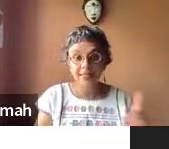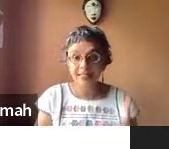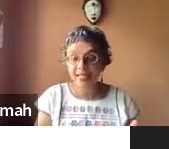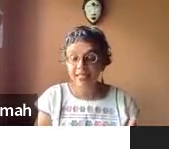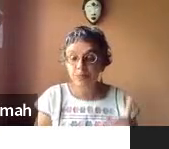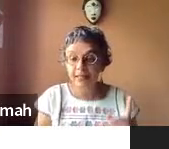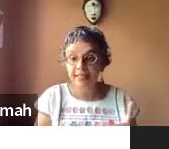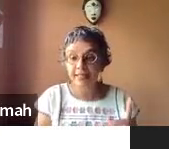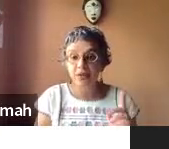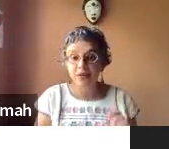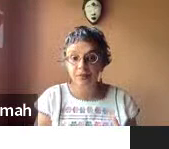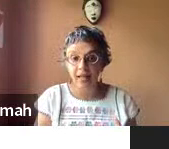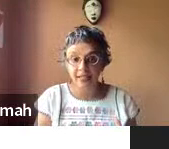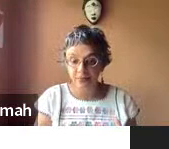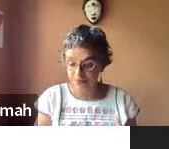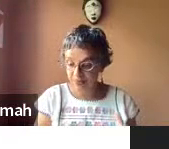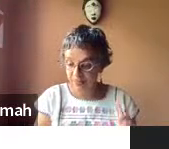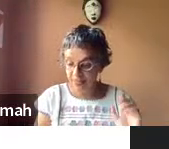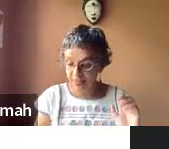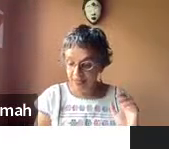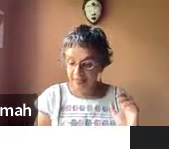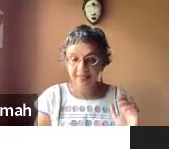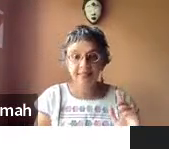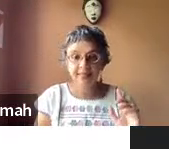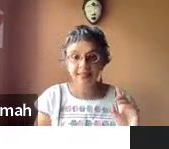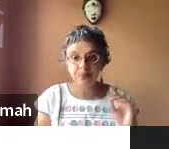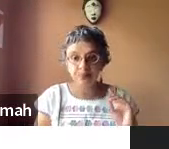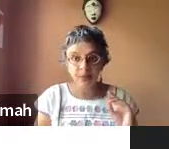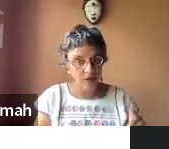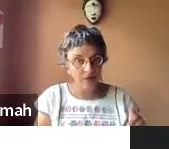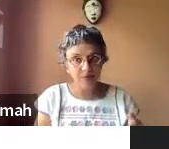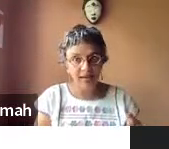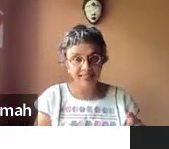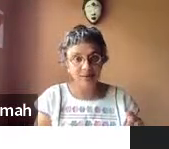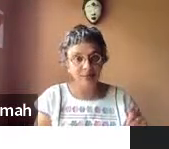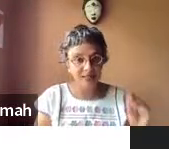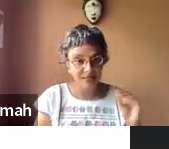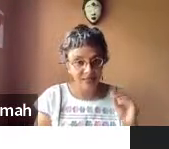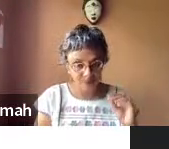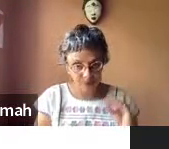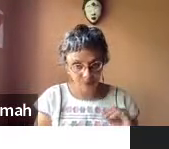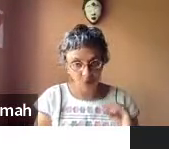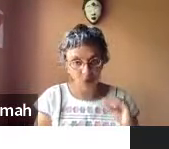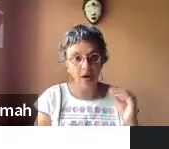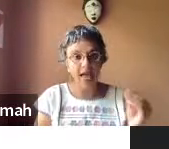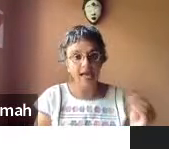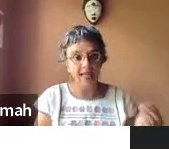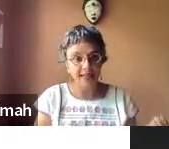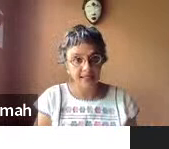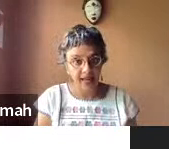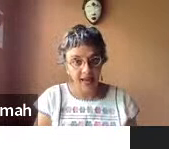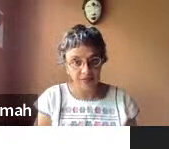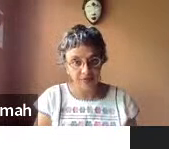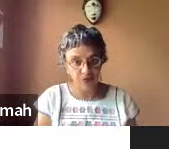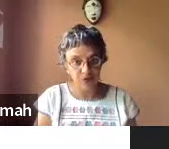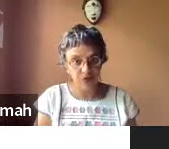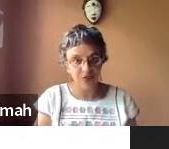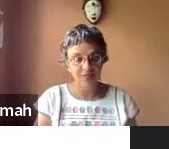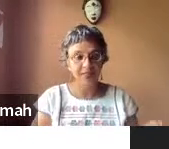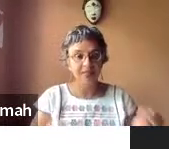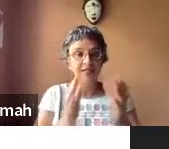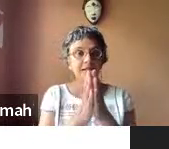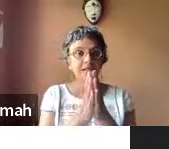for the sustainability of life. This is beyond the pandemic. before and